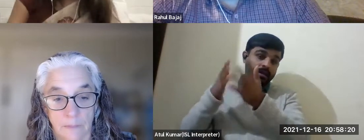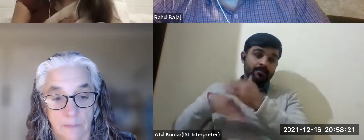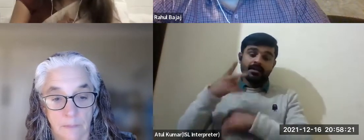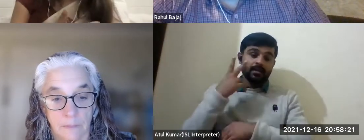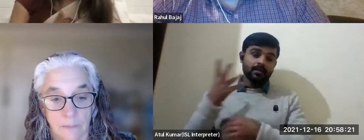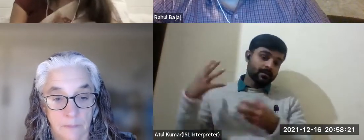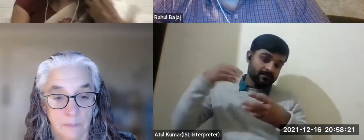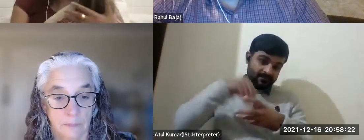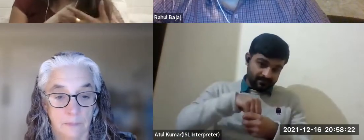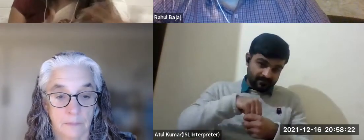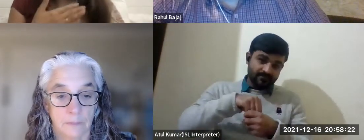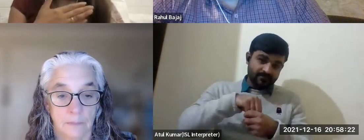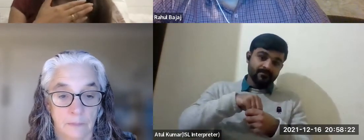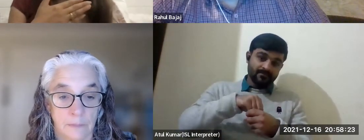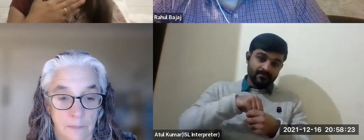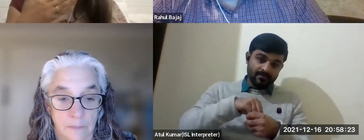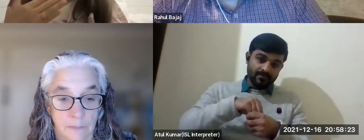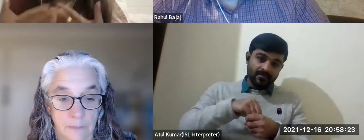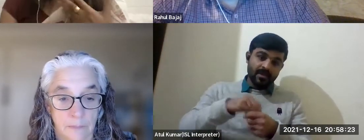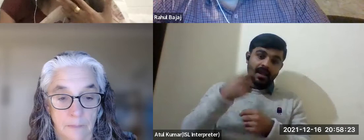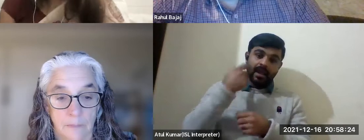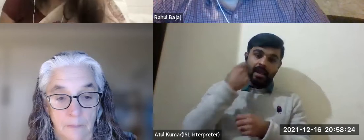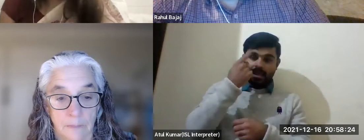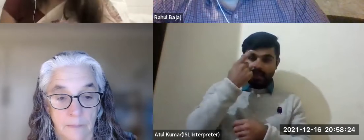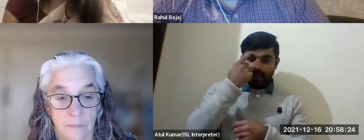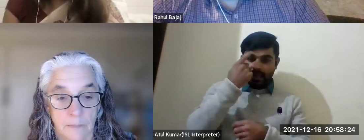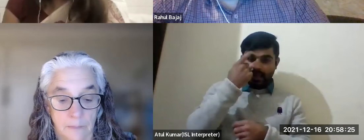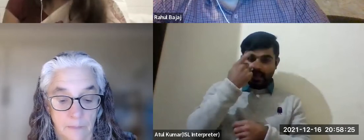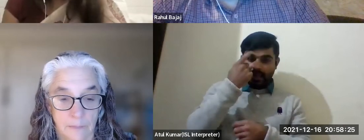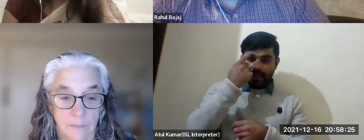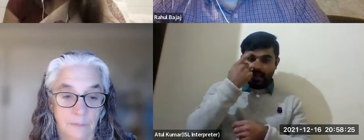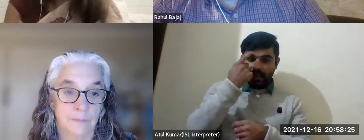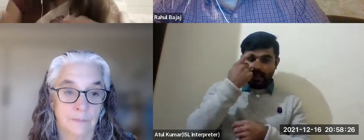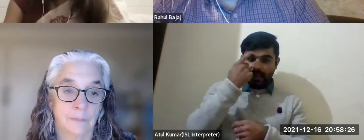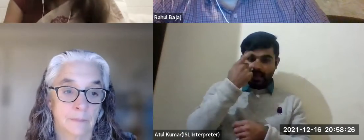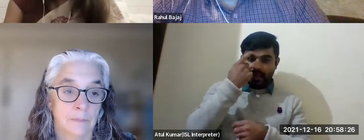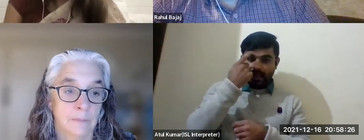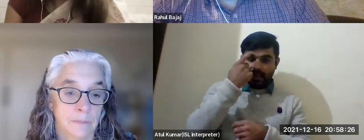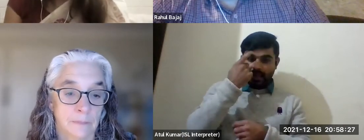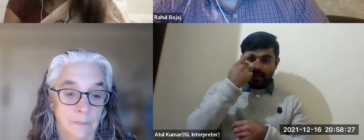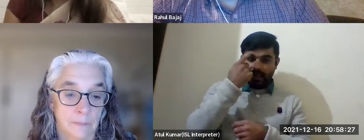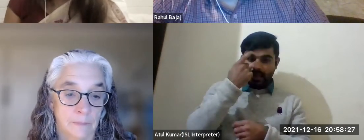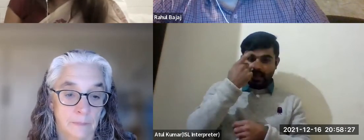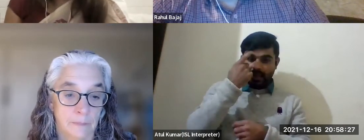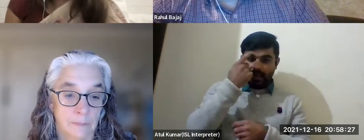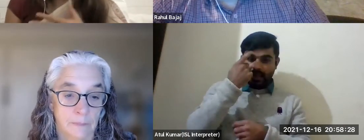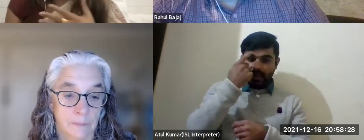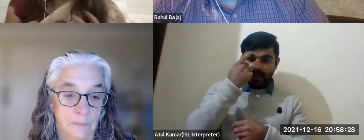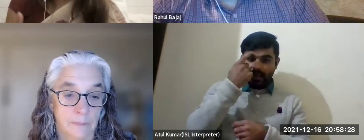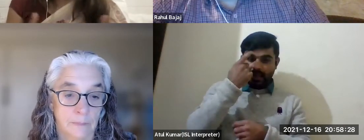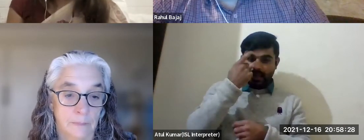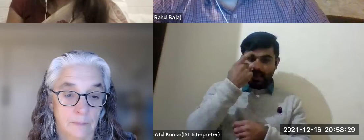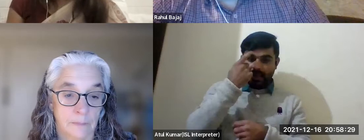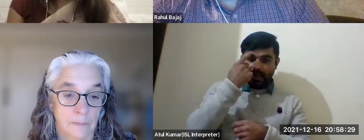putting that into my understanding of how he utilizes the web, because I've experienced him doing it. So I think we have